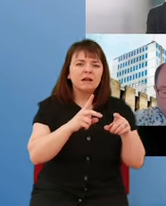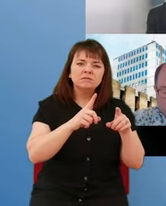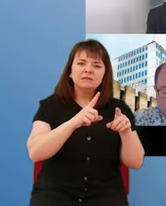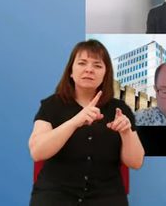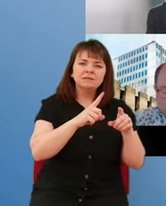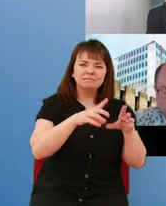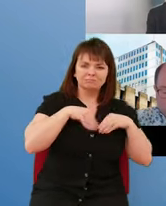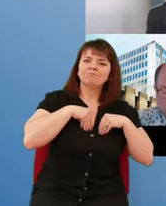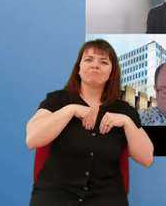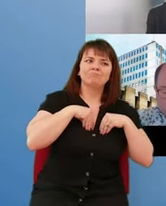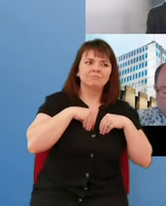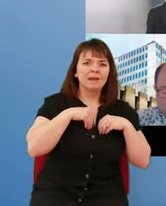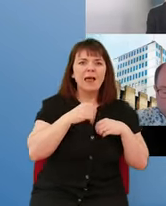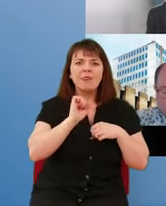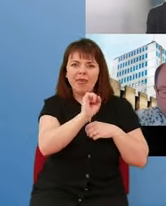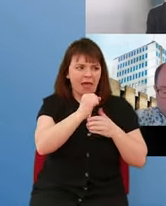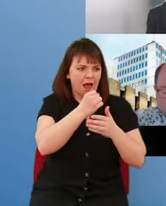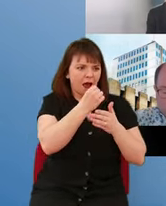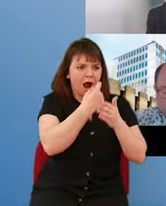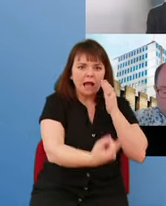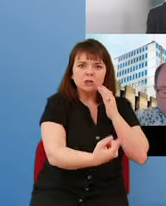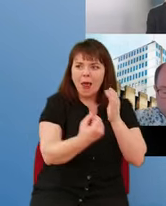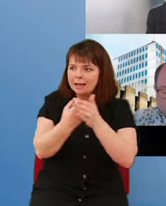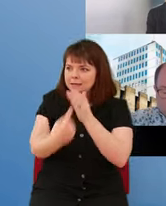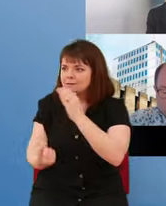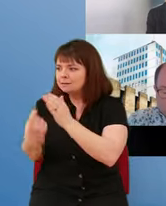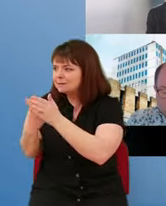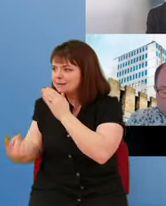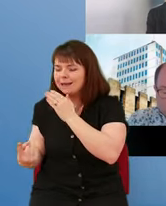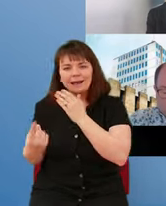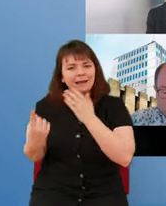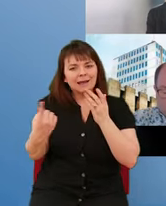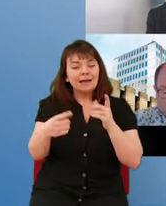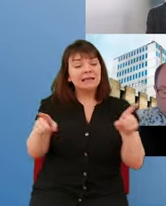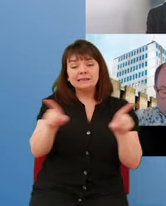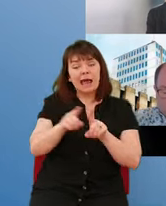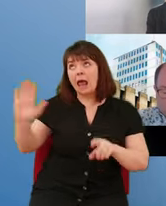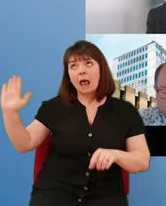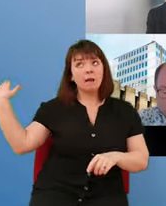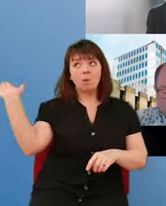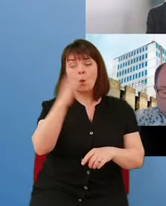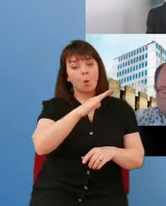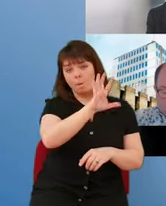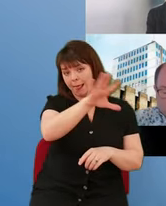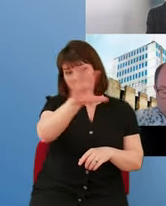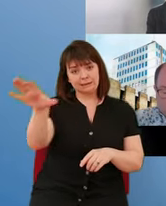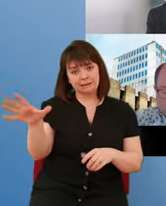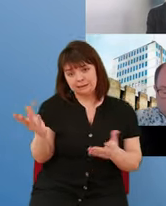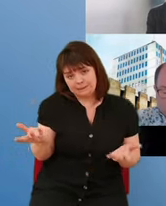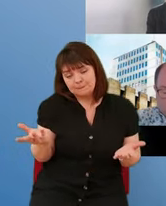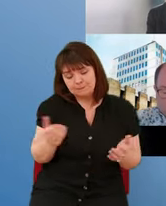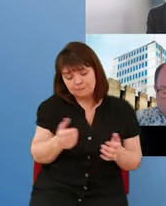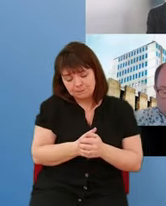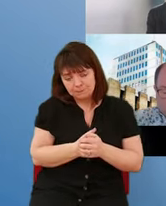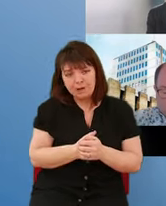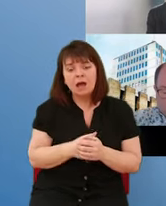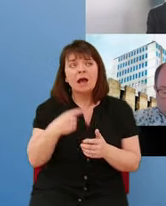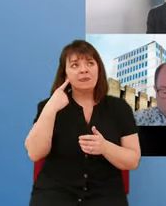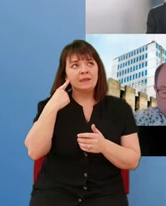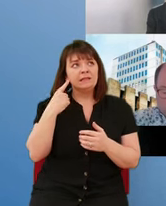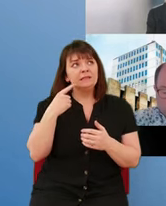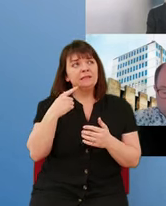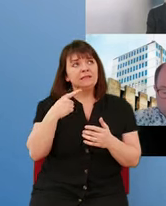it's still very strongly being felt there. The good news as part of that is that practices